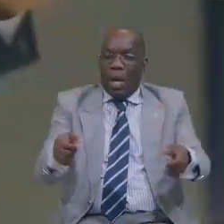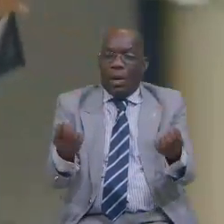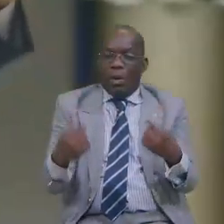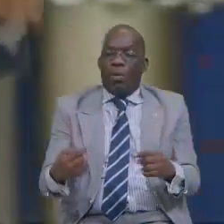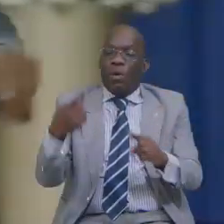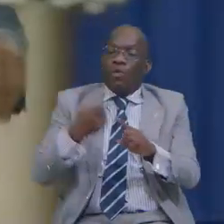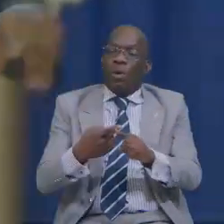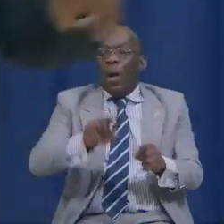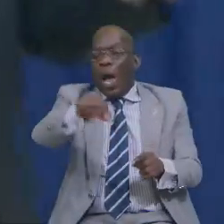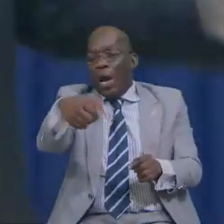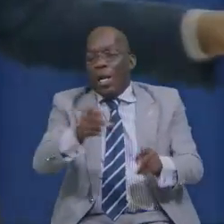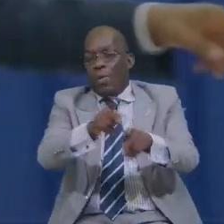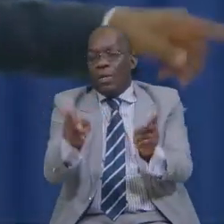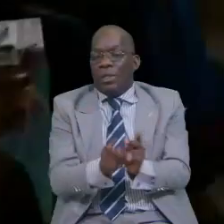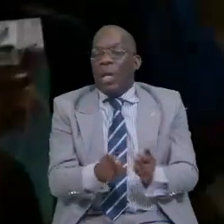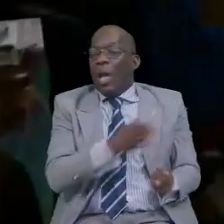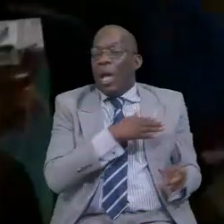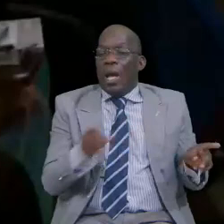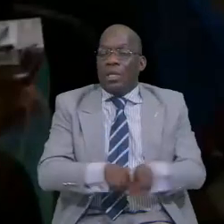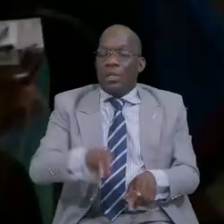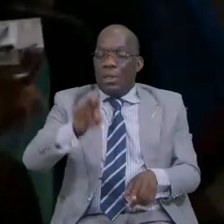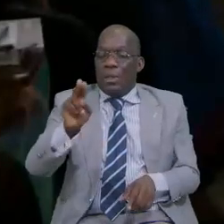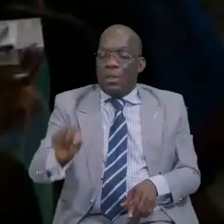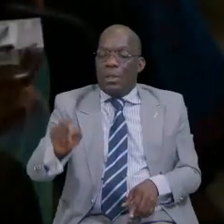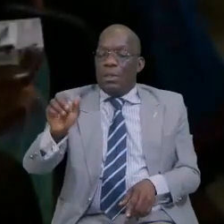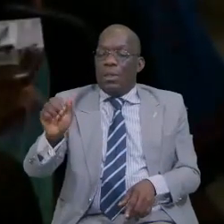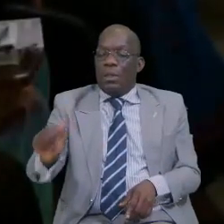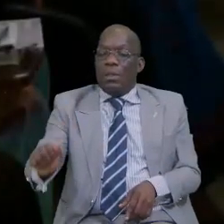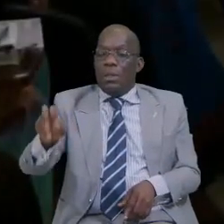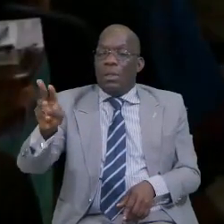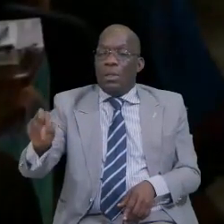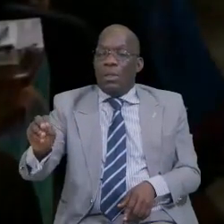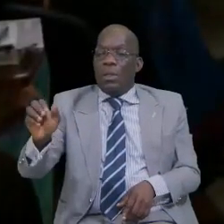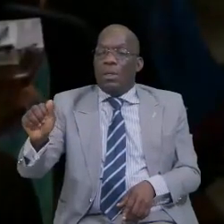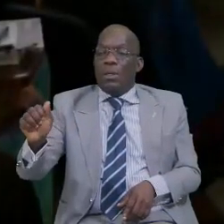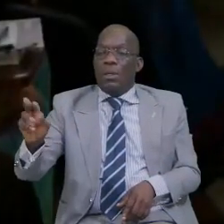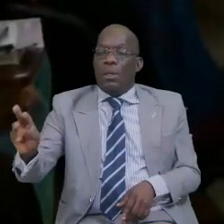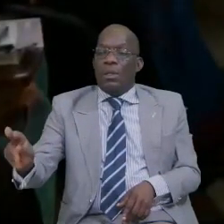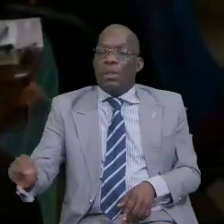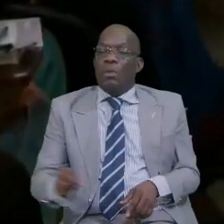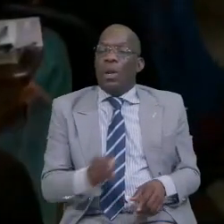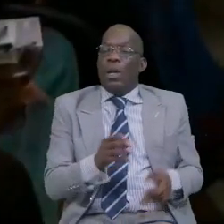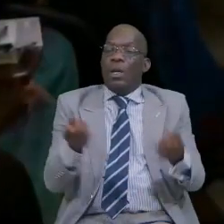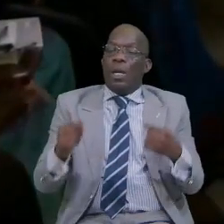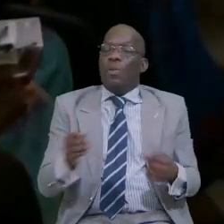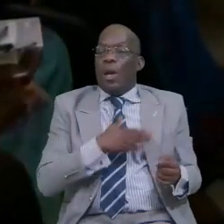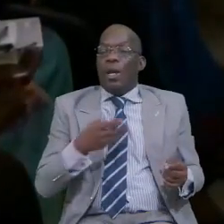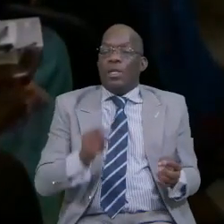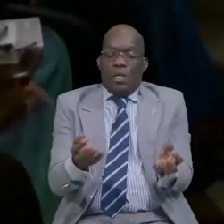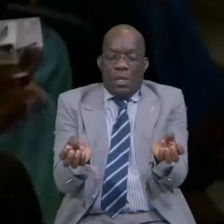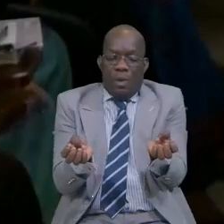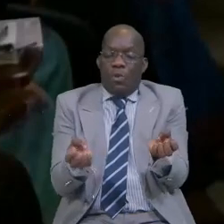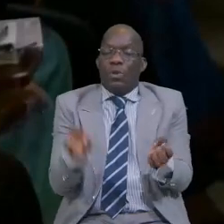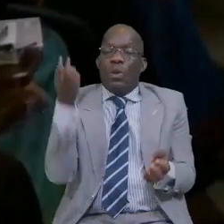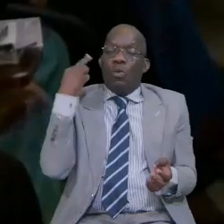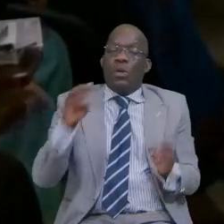the leprosy taken away, because they know God eventually will give it